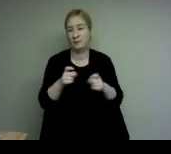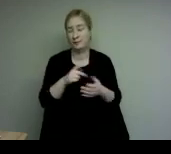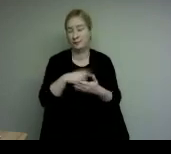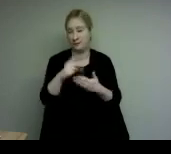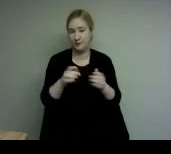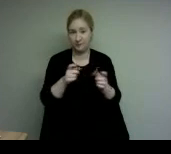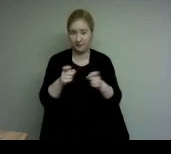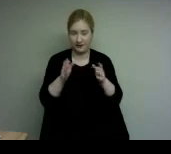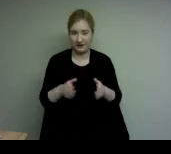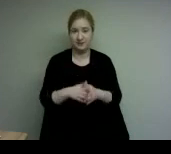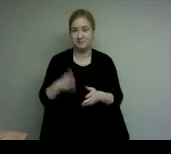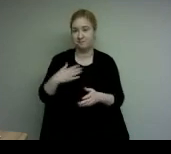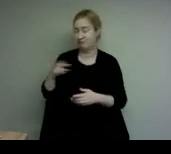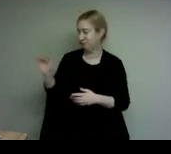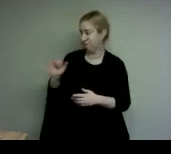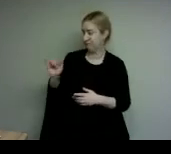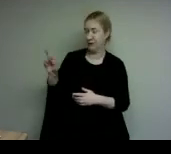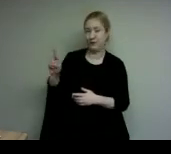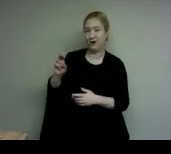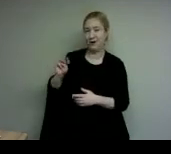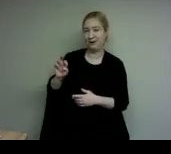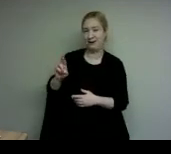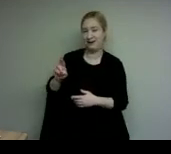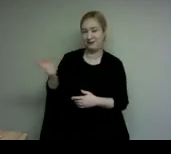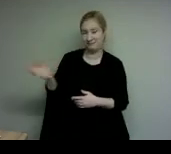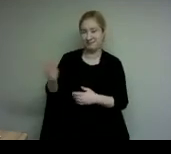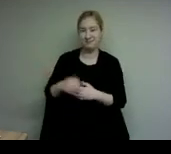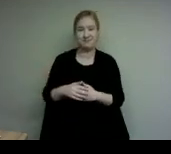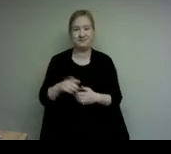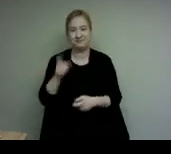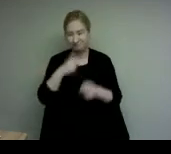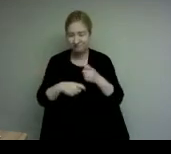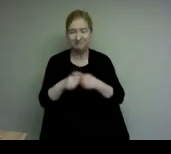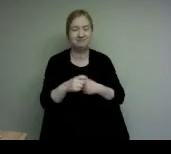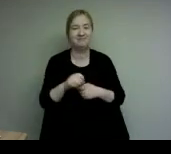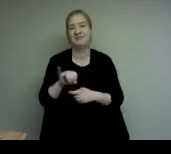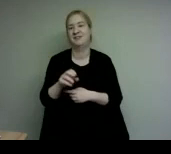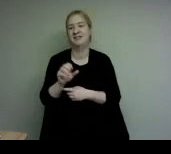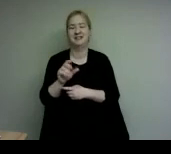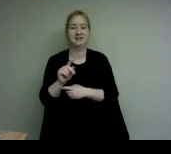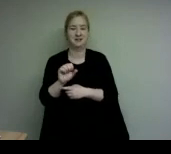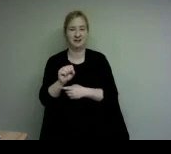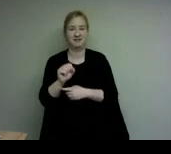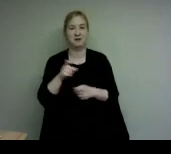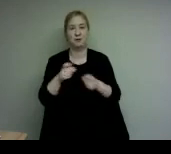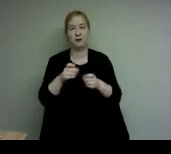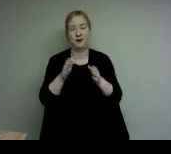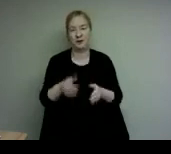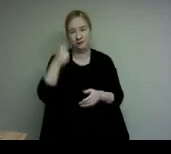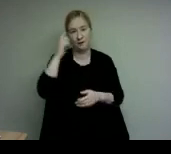My co-host here, Ramir, replaced Ladonna Obengani Jackson as our Coordinator of Education and